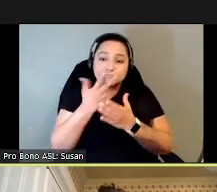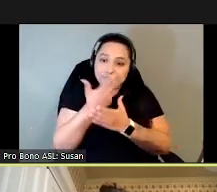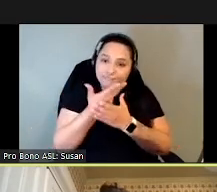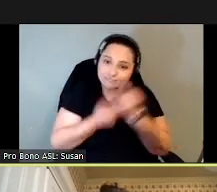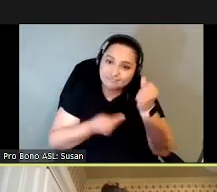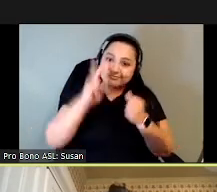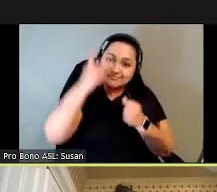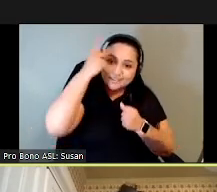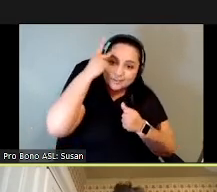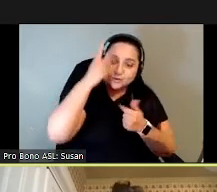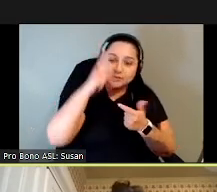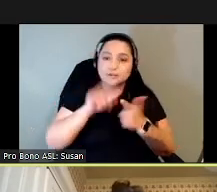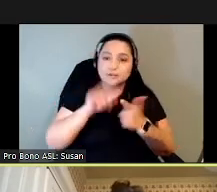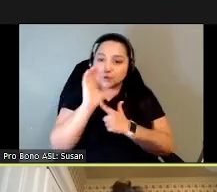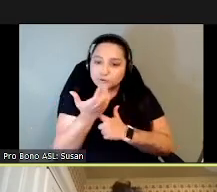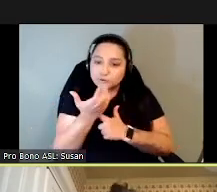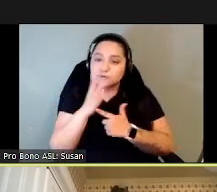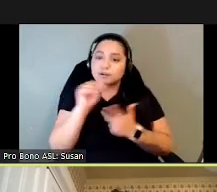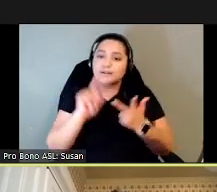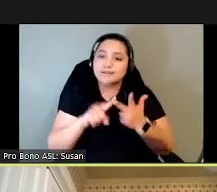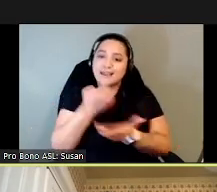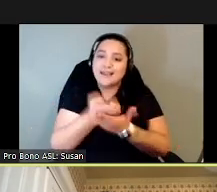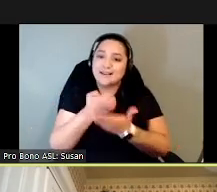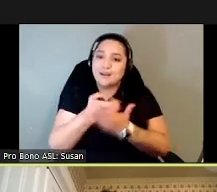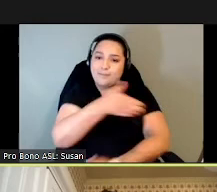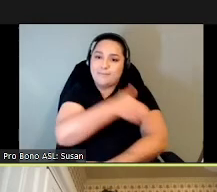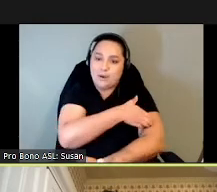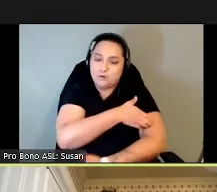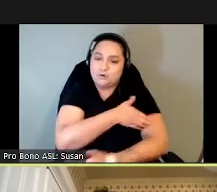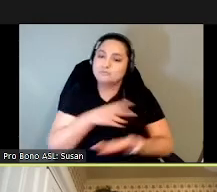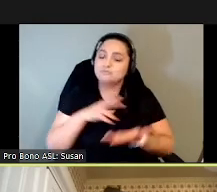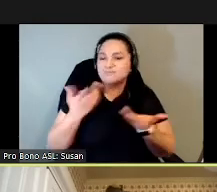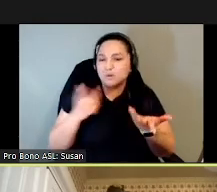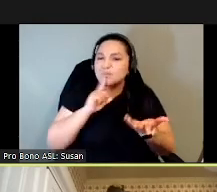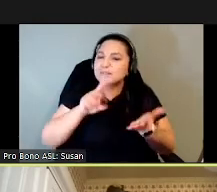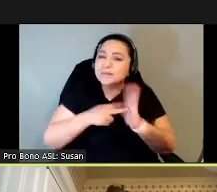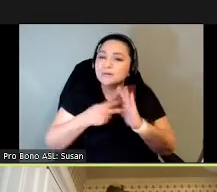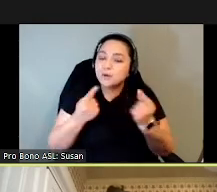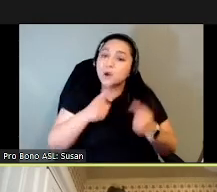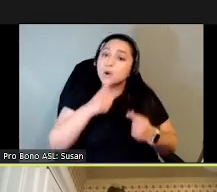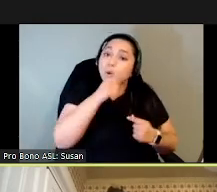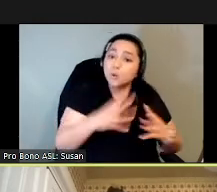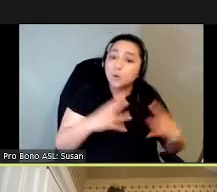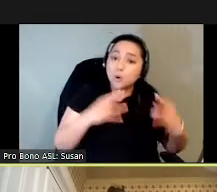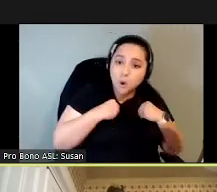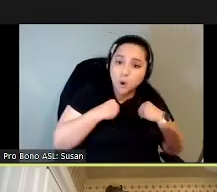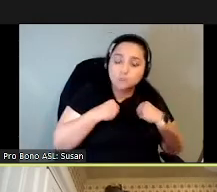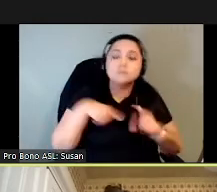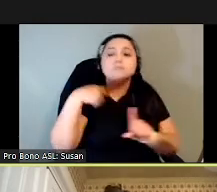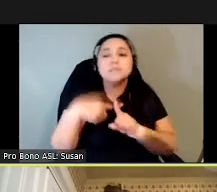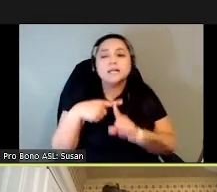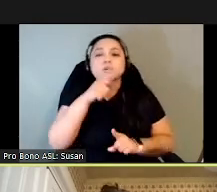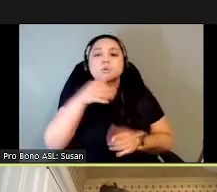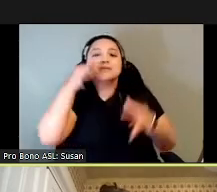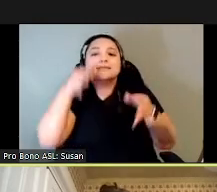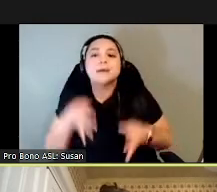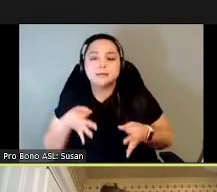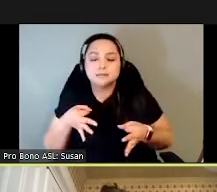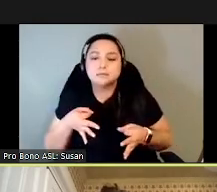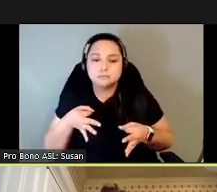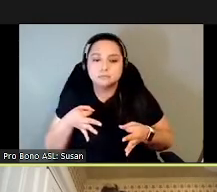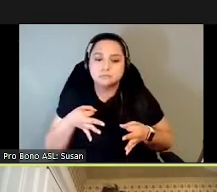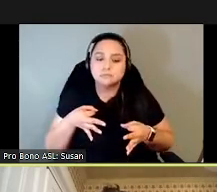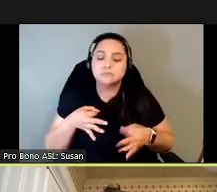So in other words, who owns and then who decides? But before we get into that, I want to share a little bit of the history